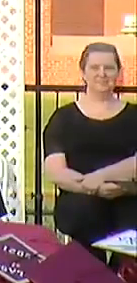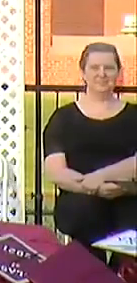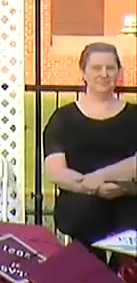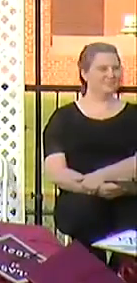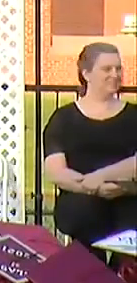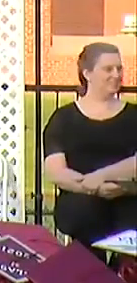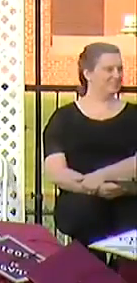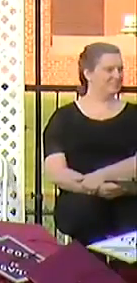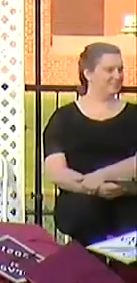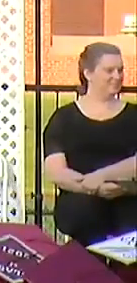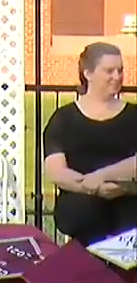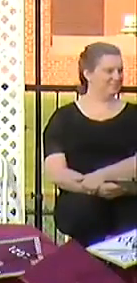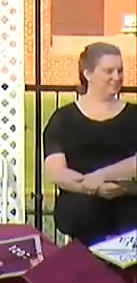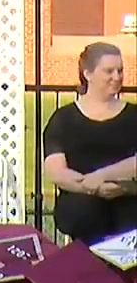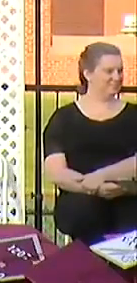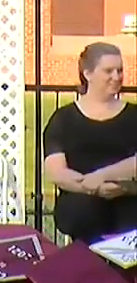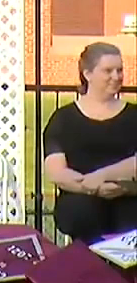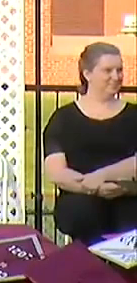Harlem Van Cole.